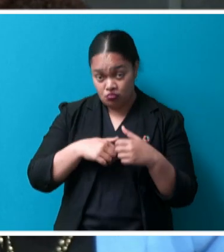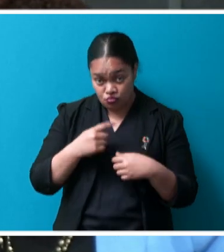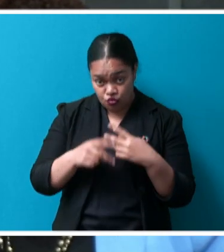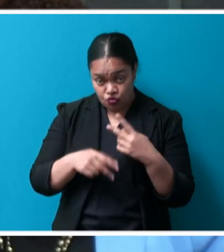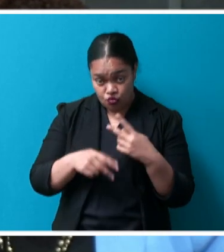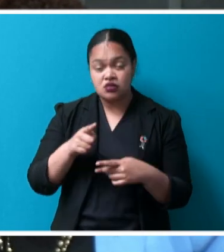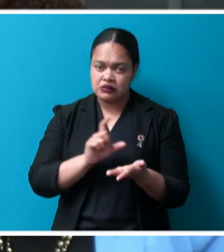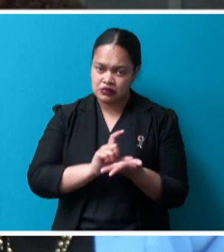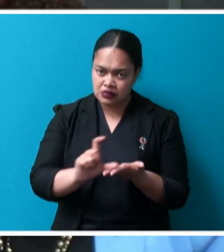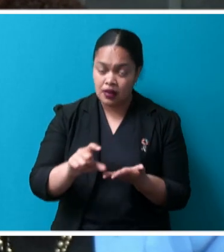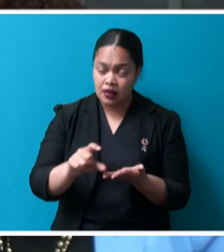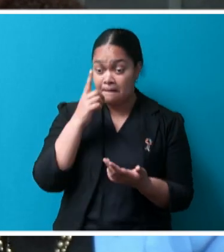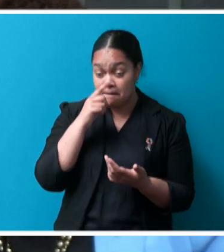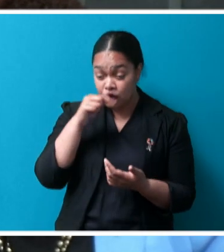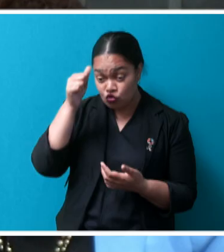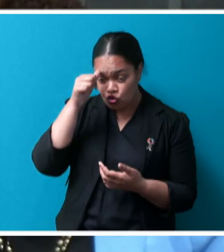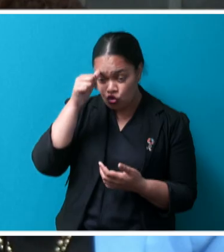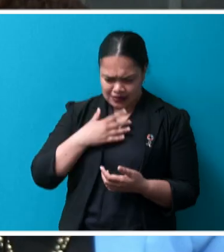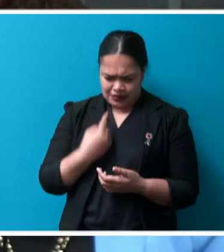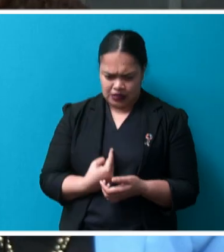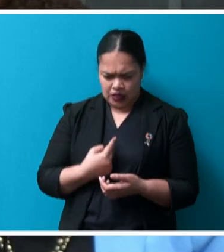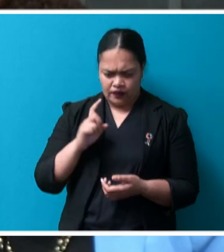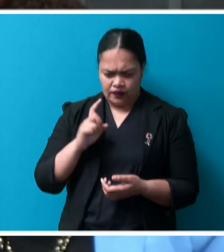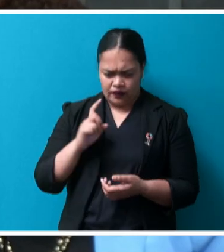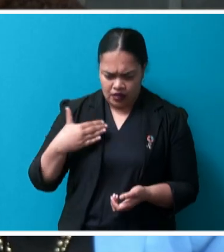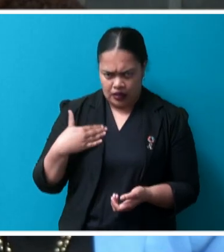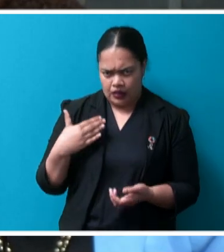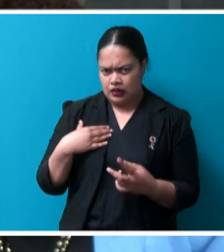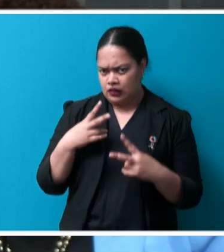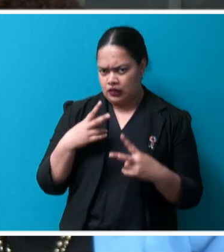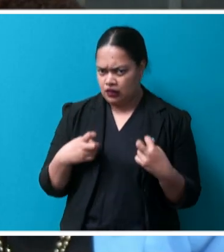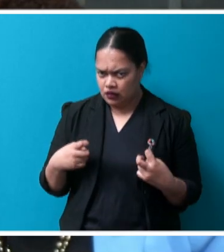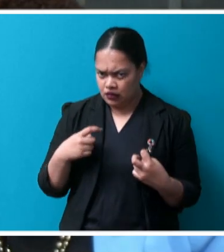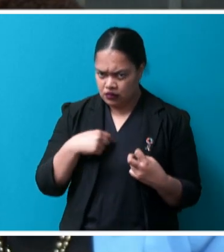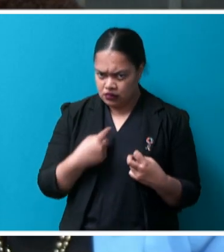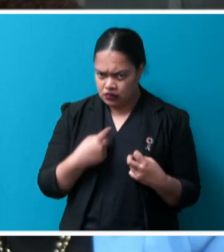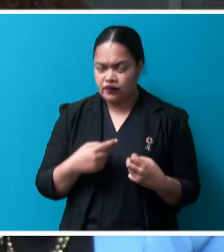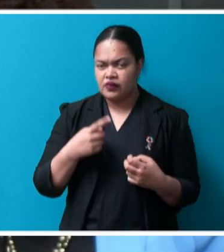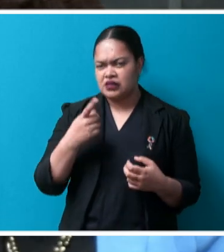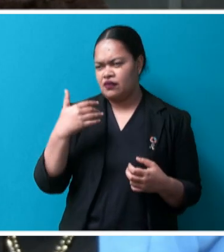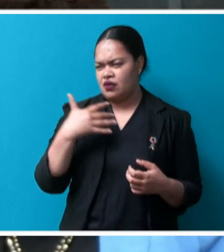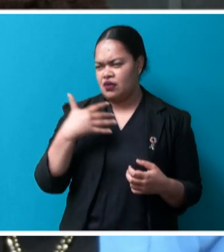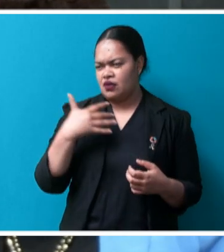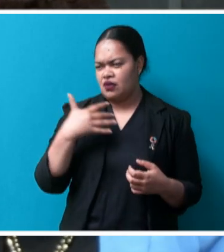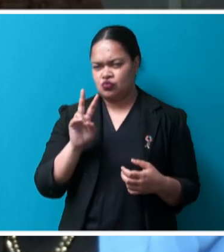of people who know their status has risen from around 785 in 2022 to